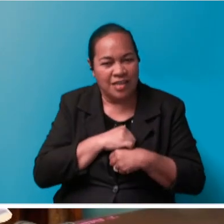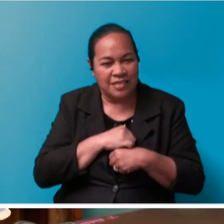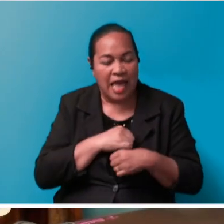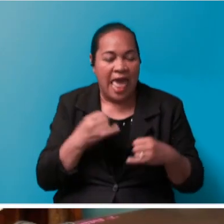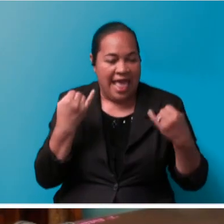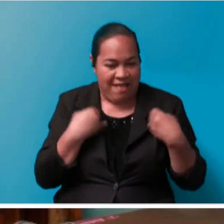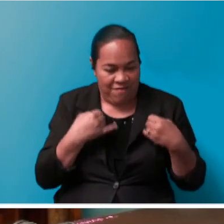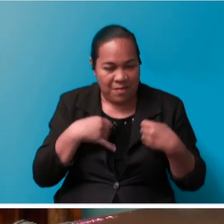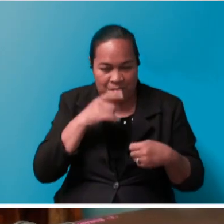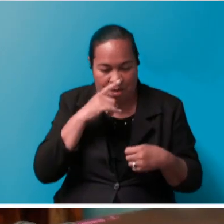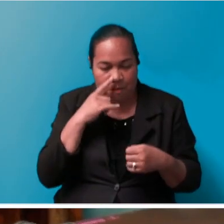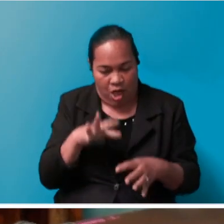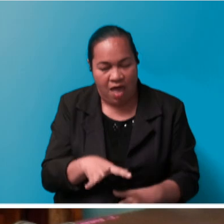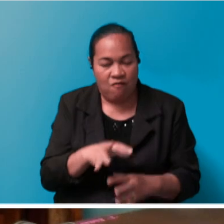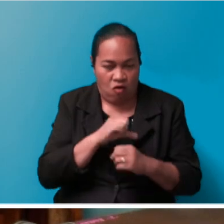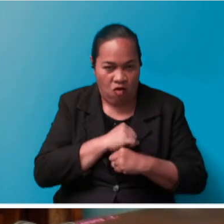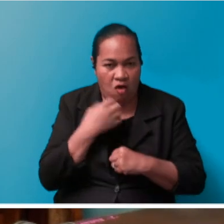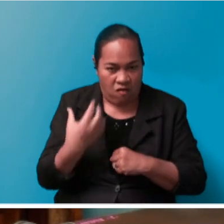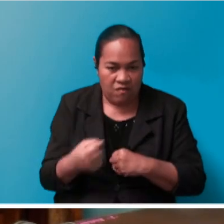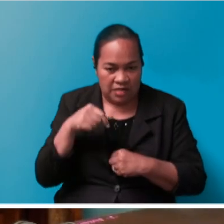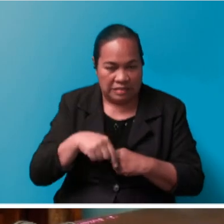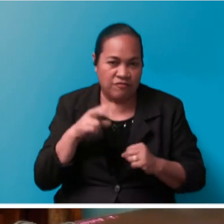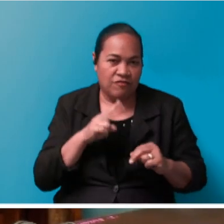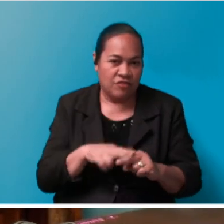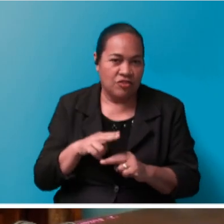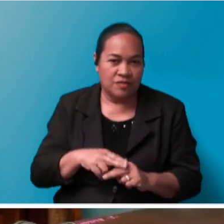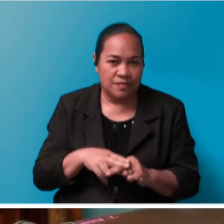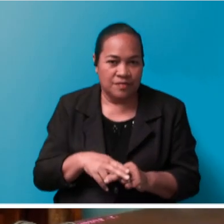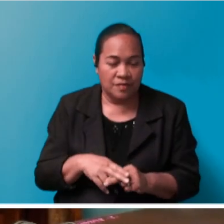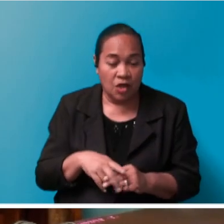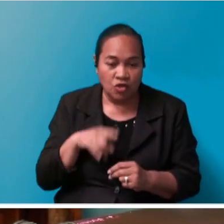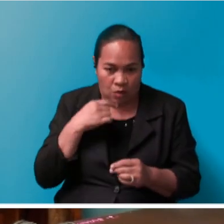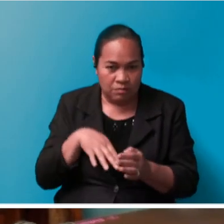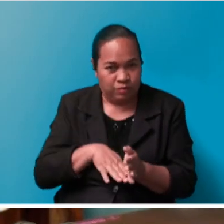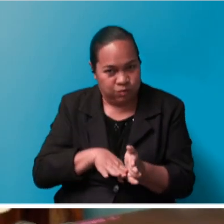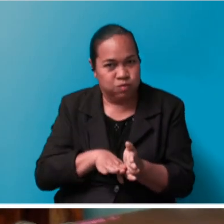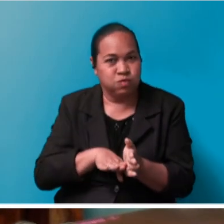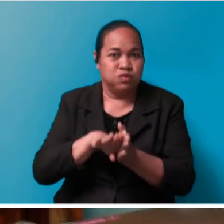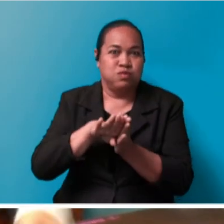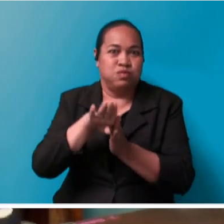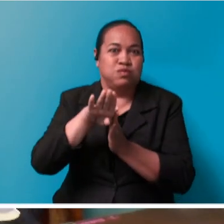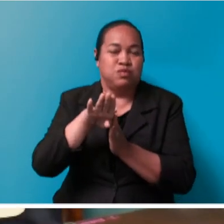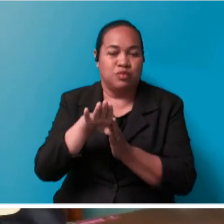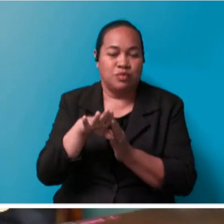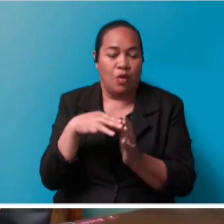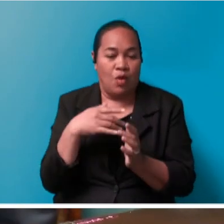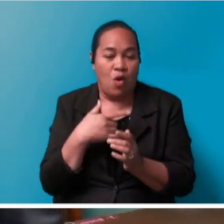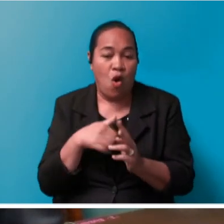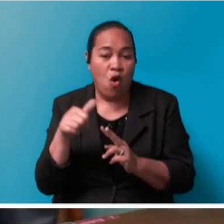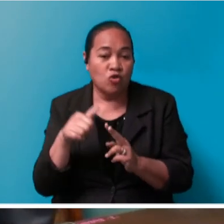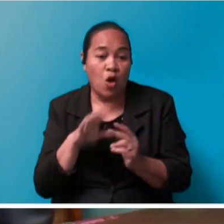confidence, and it has picked up significantly, supported with increased private